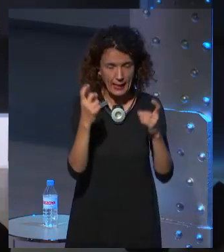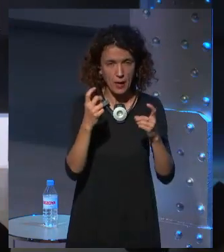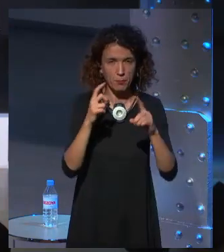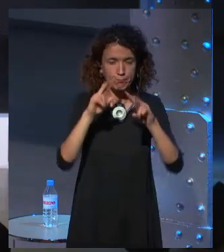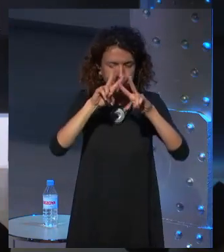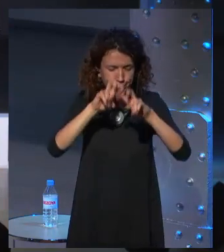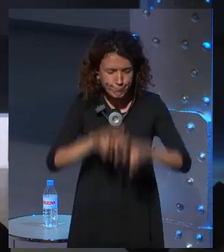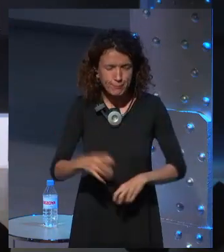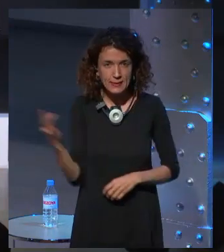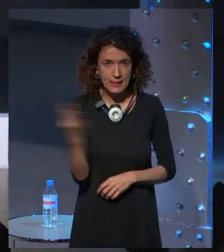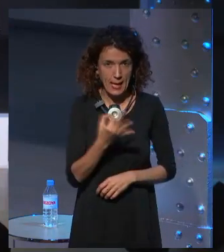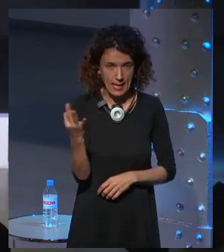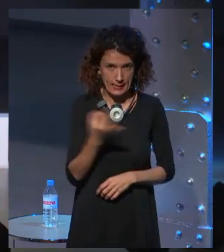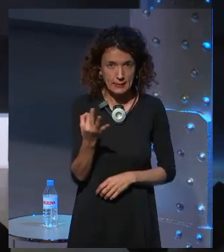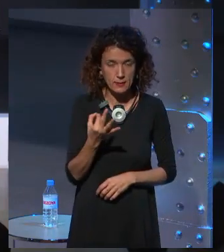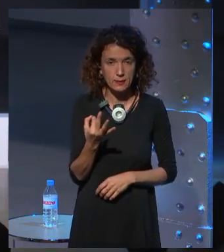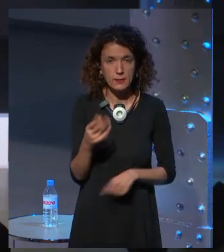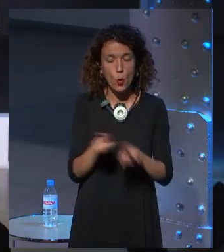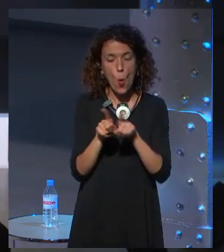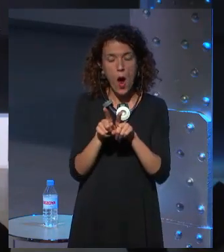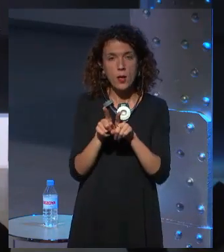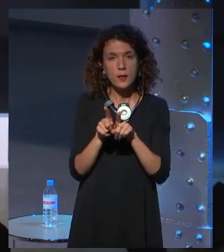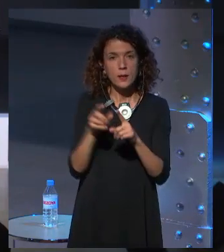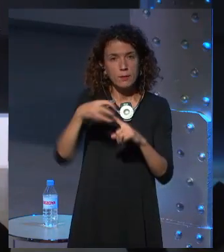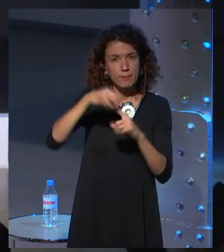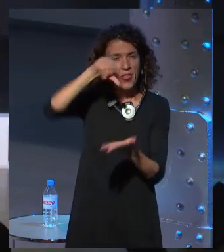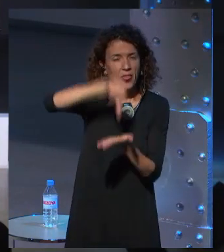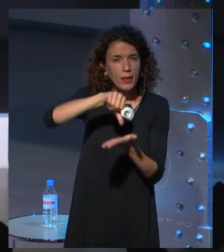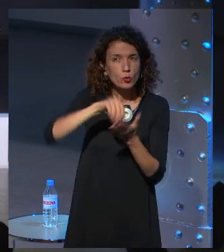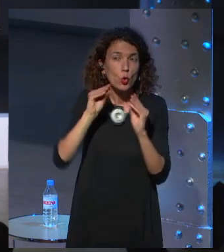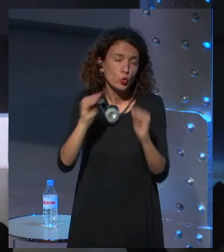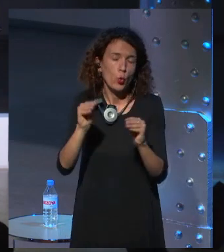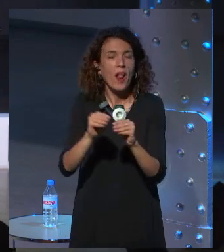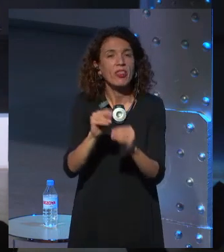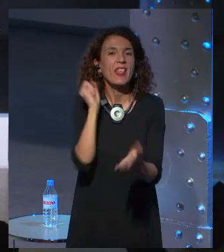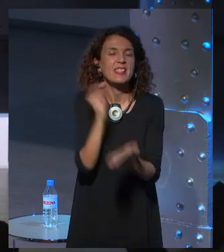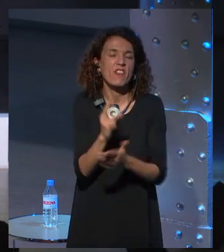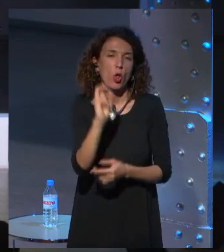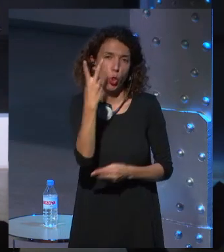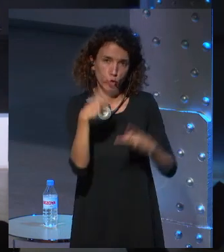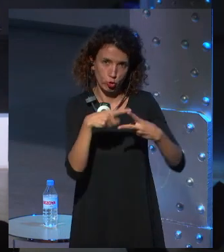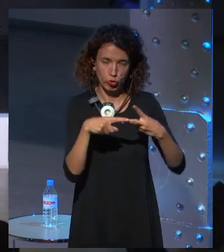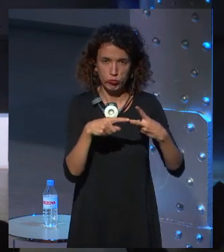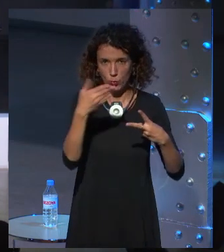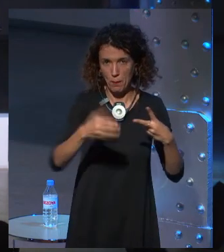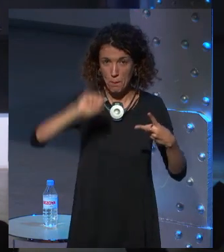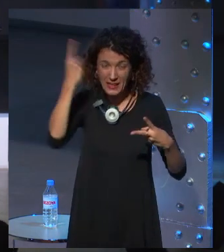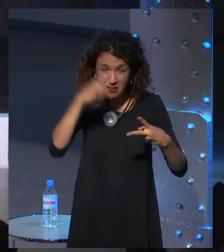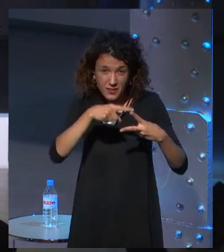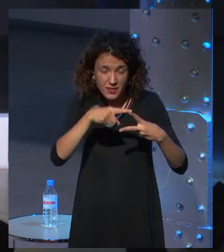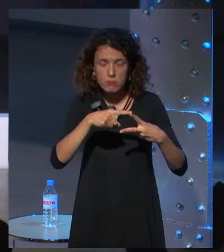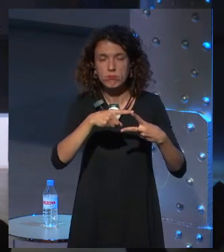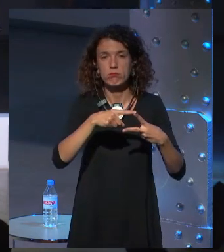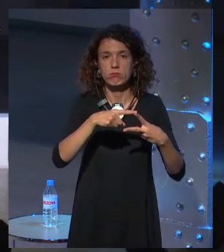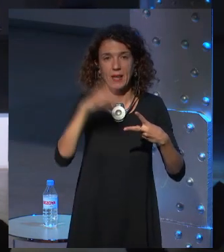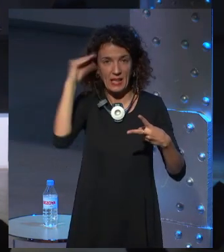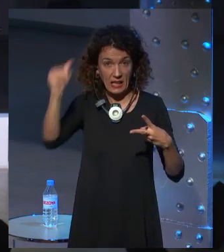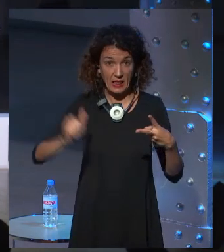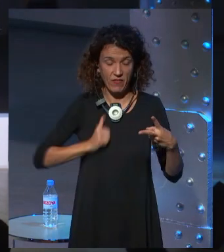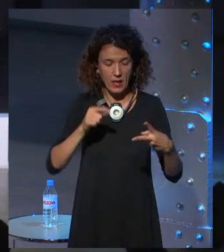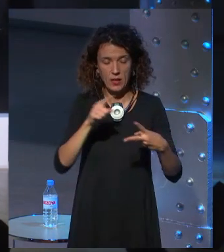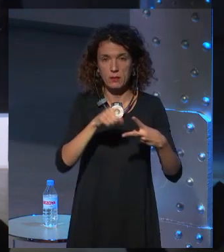its core, and there are we have two big challenges in understanding artificial intelligence. The first is that science fiction has sort of owned the